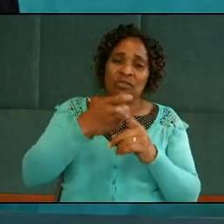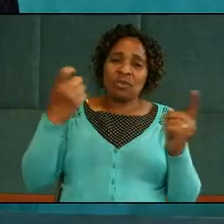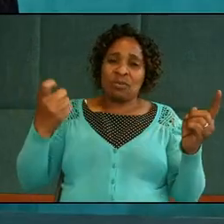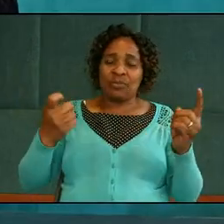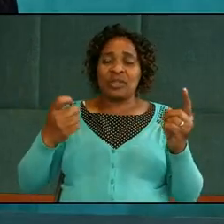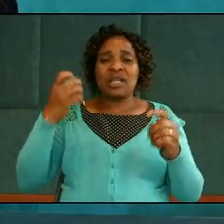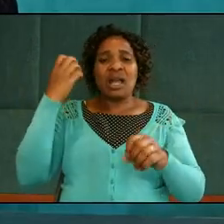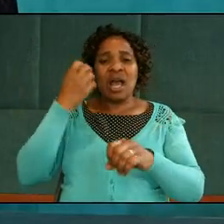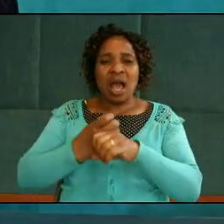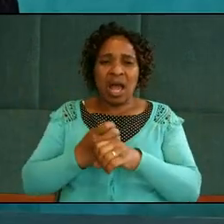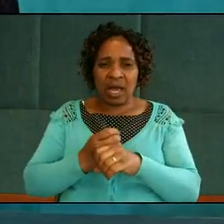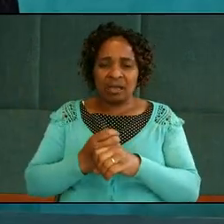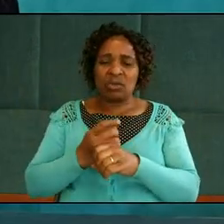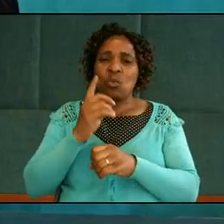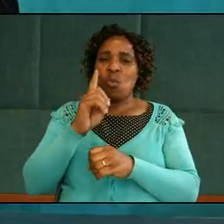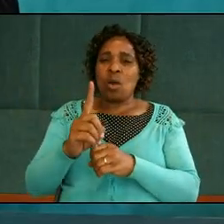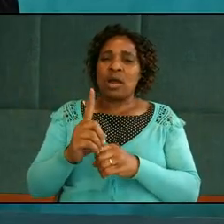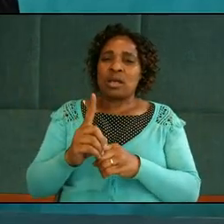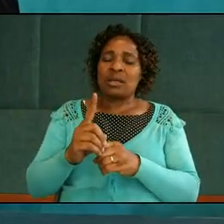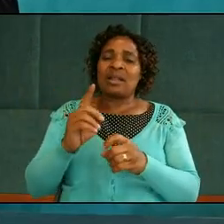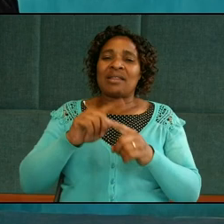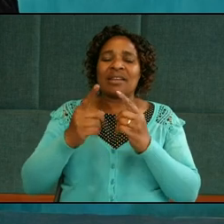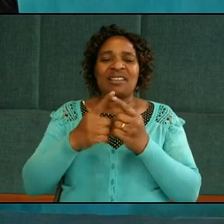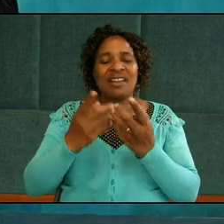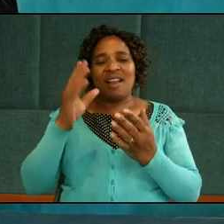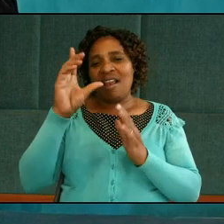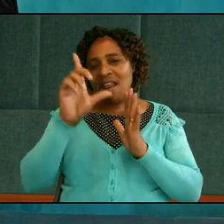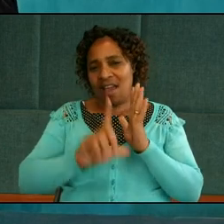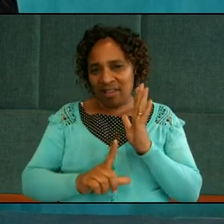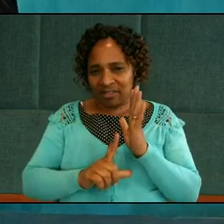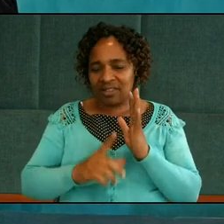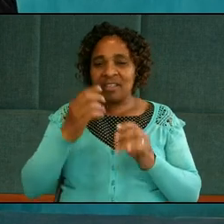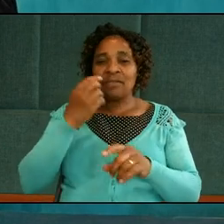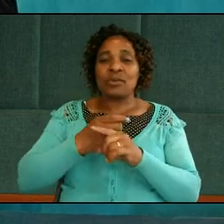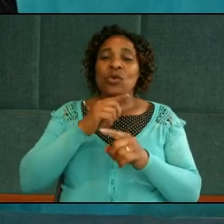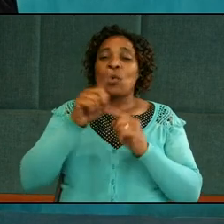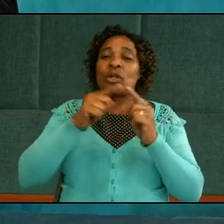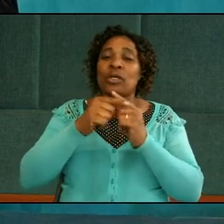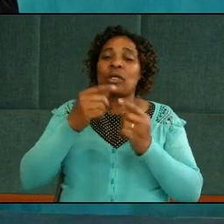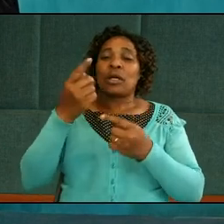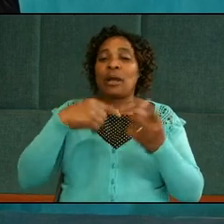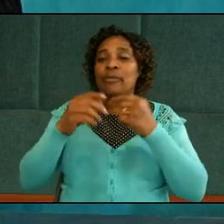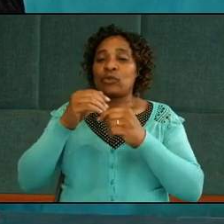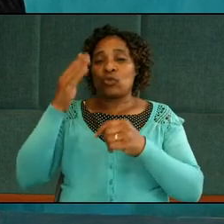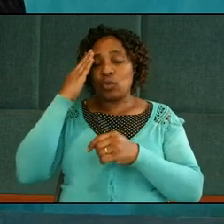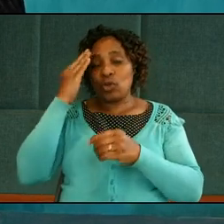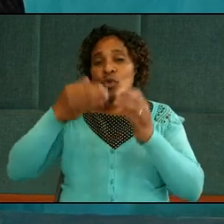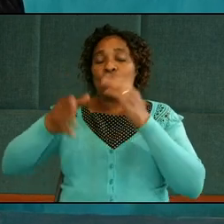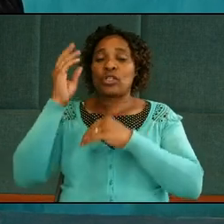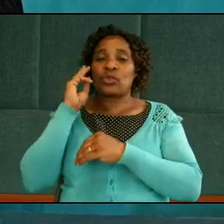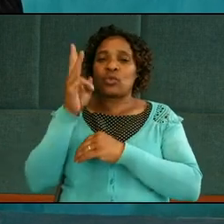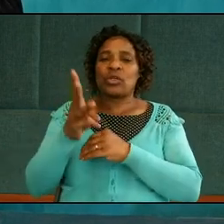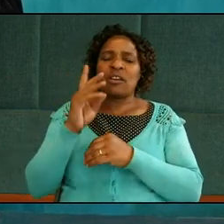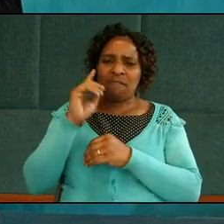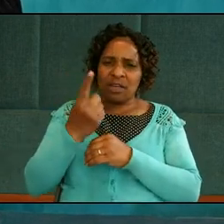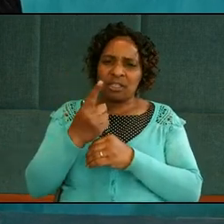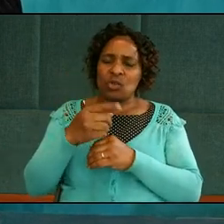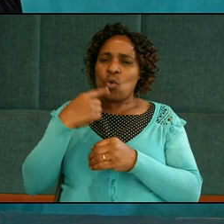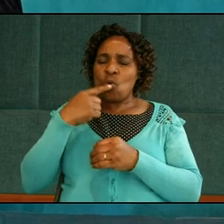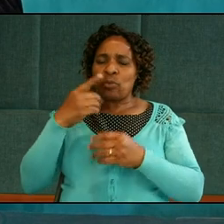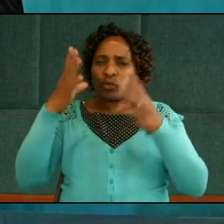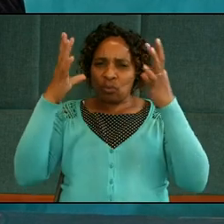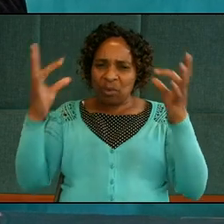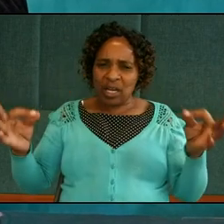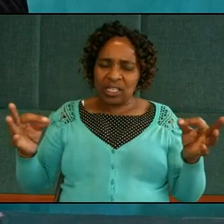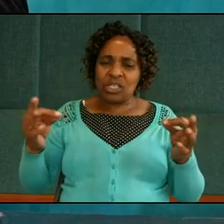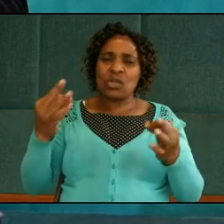most difficult one and the least difficult when it comes to knowing God's will. The first one is whom to marry,